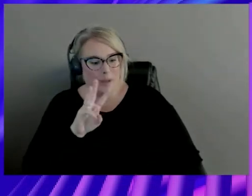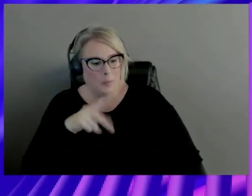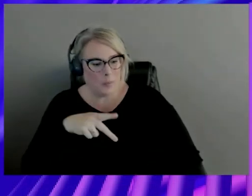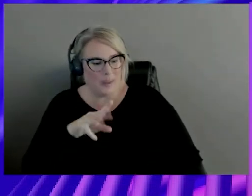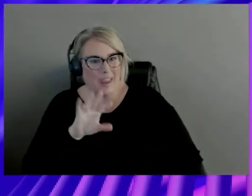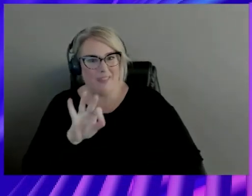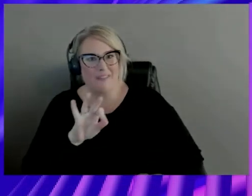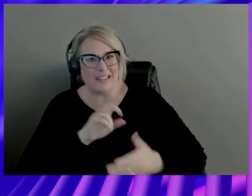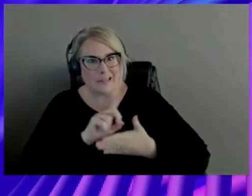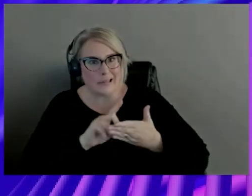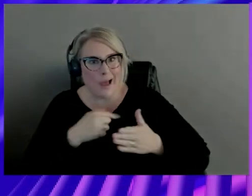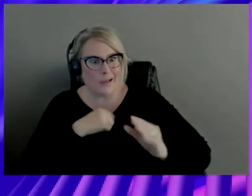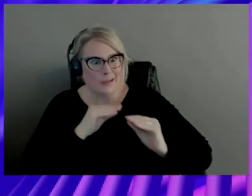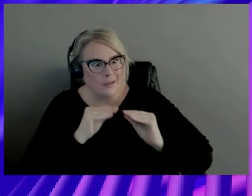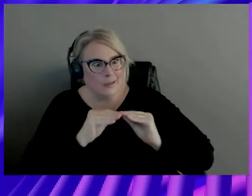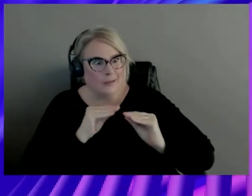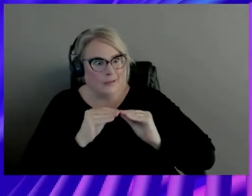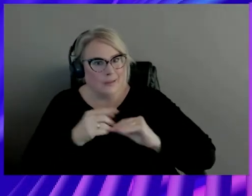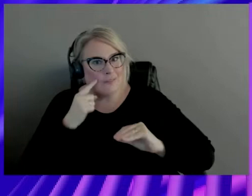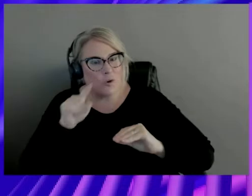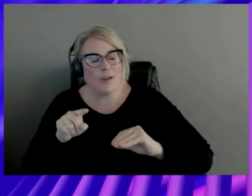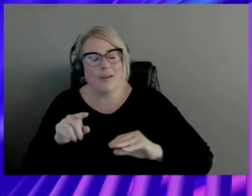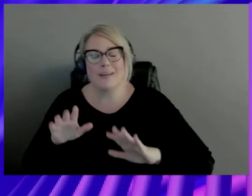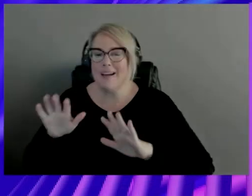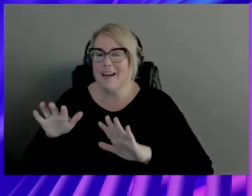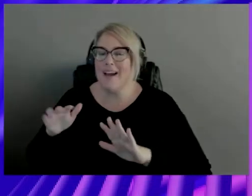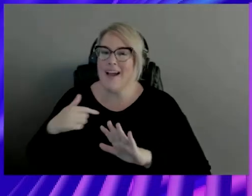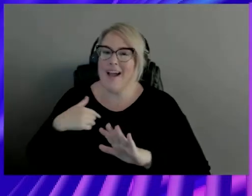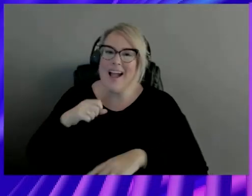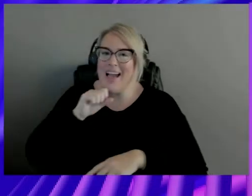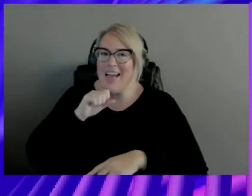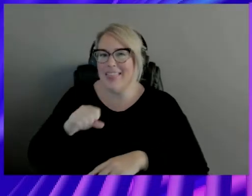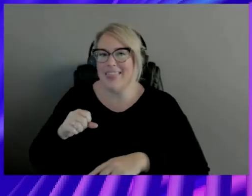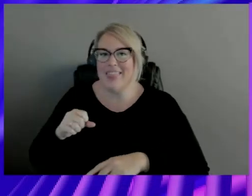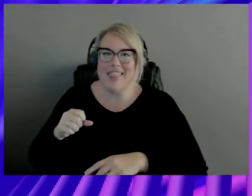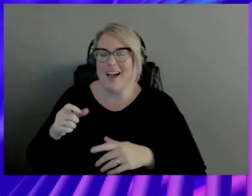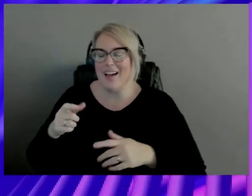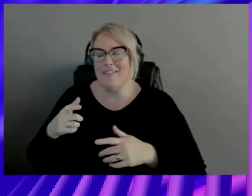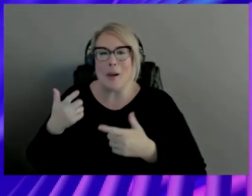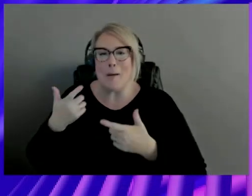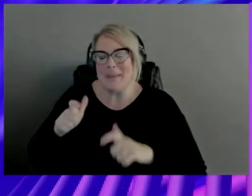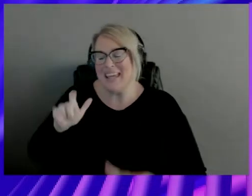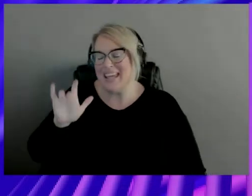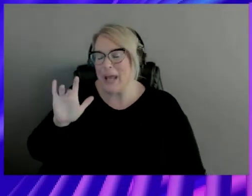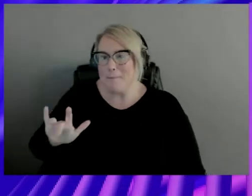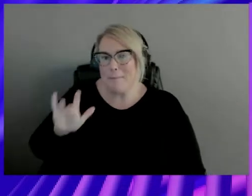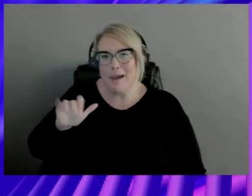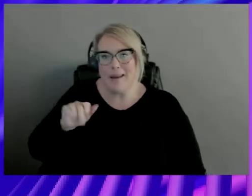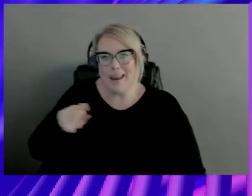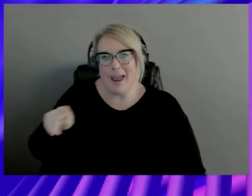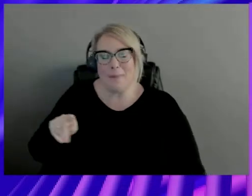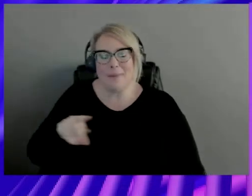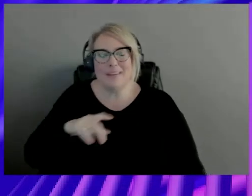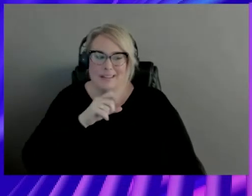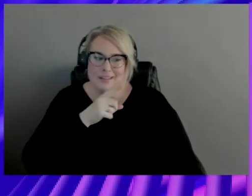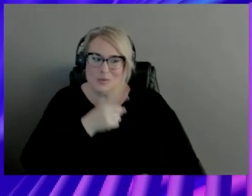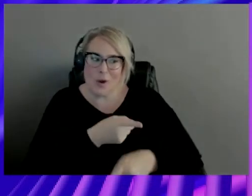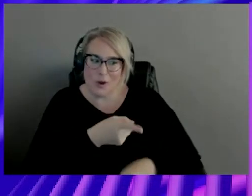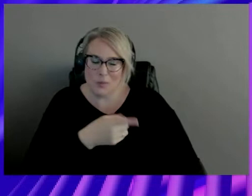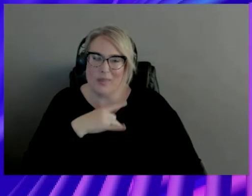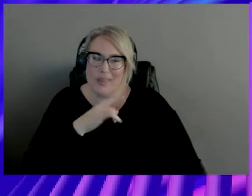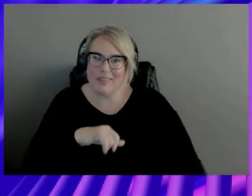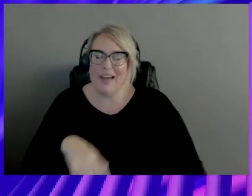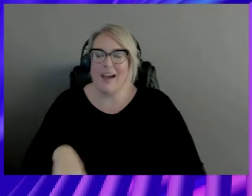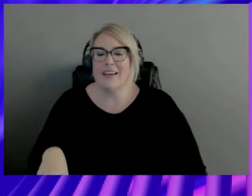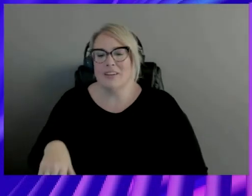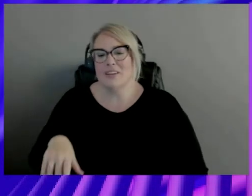So, I always loved a good big button application. He too. He does like a big button up. Yeah. So again, this is a super